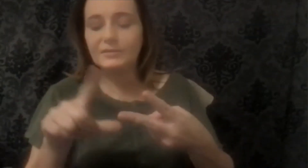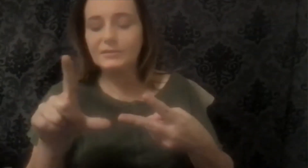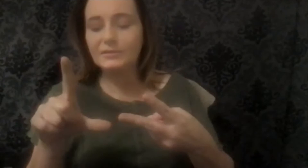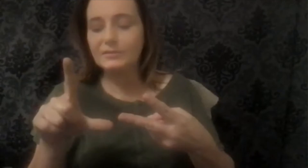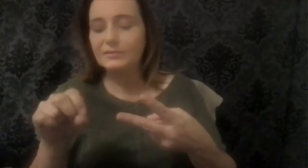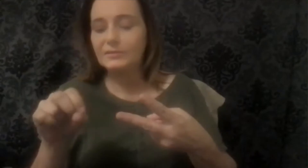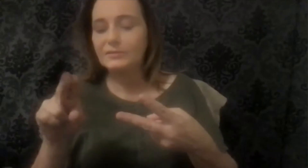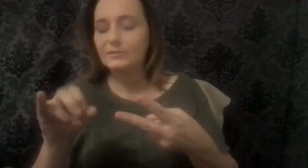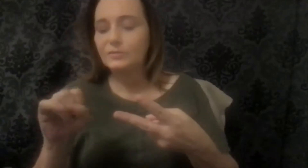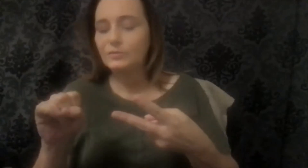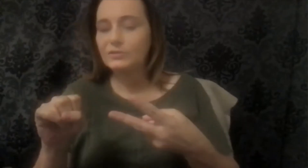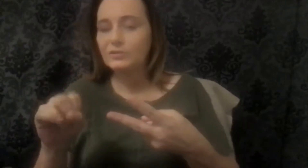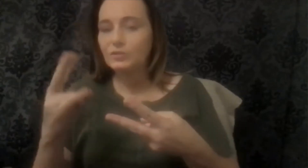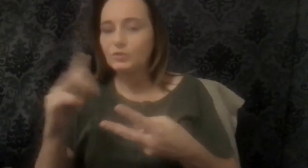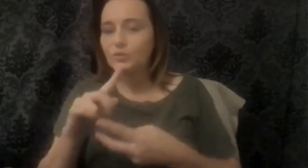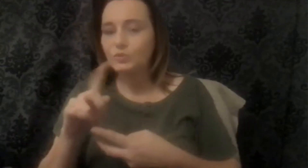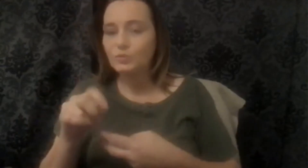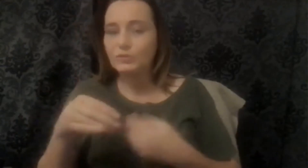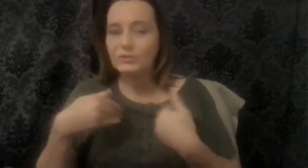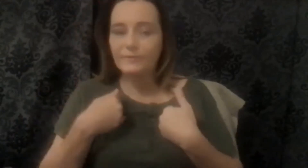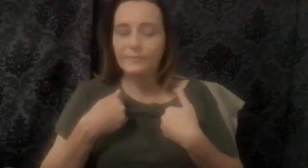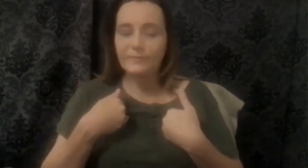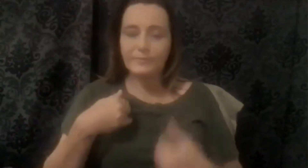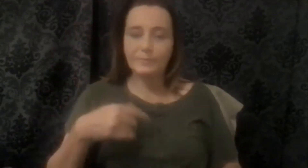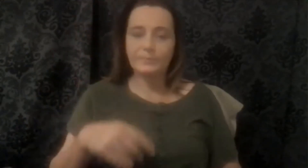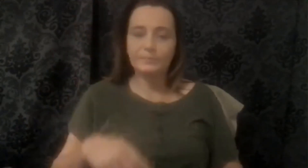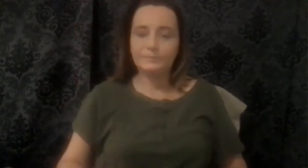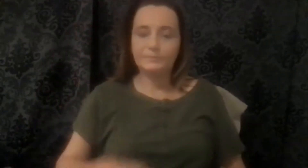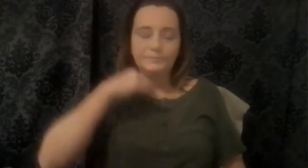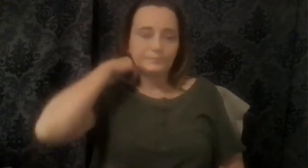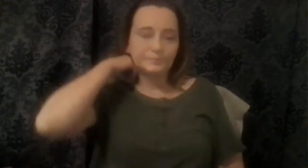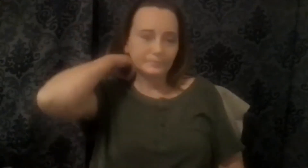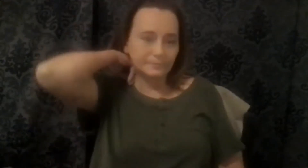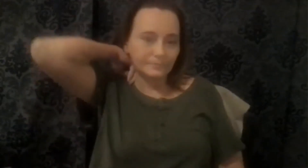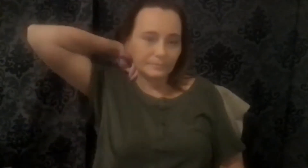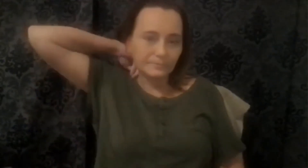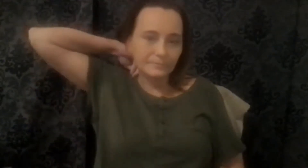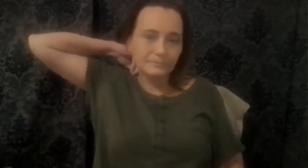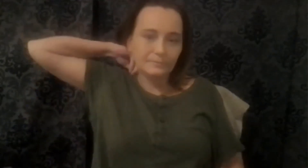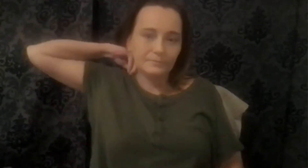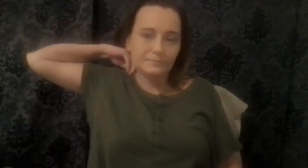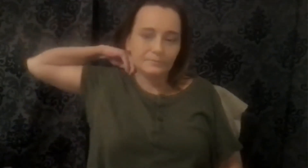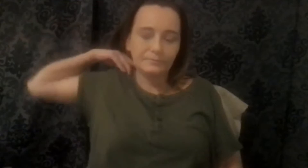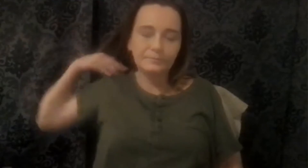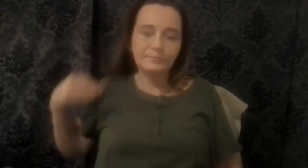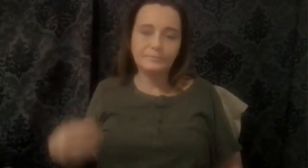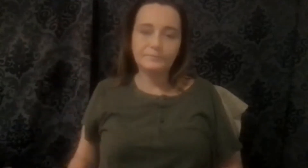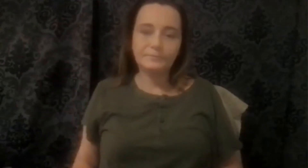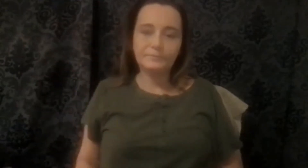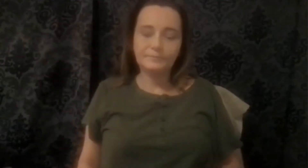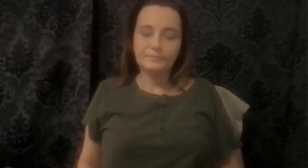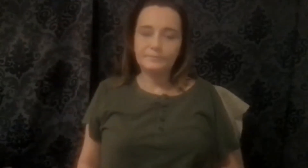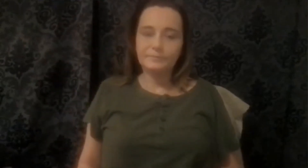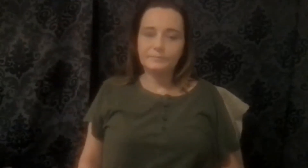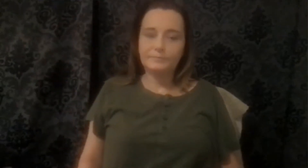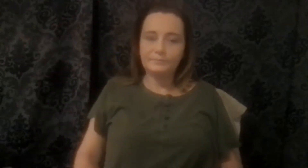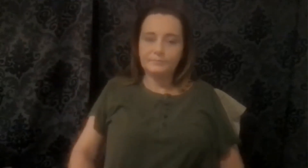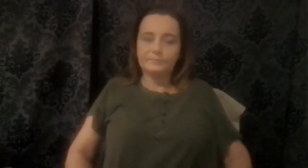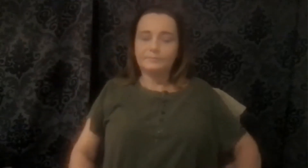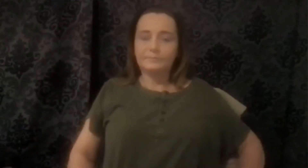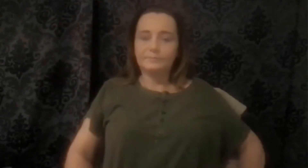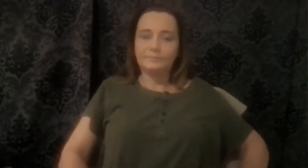have. Okay. Dennis, you raise your hand. Oh, I was just, Stand up, please.